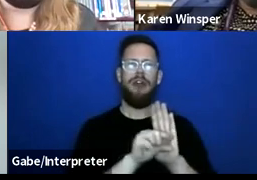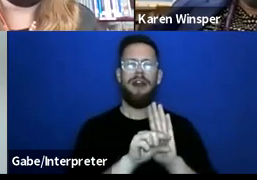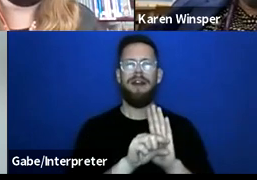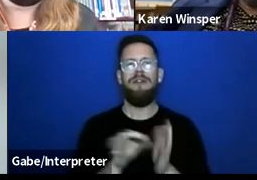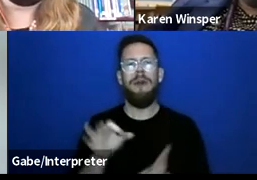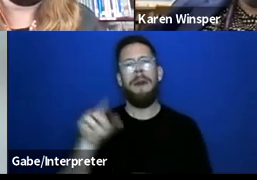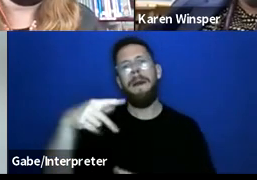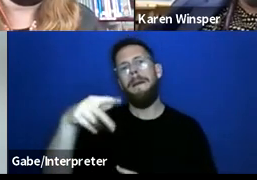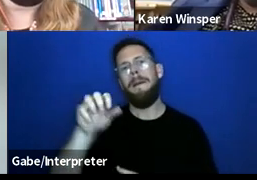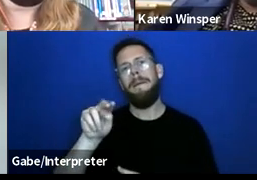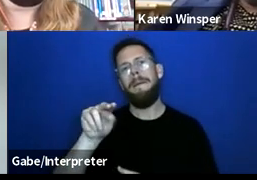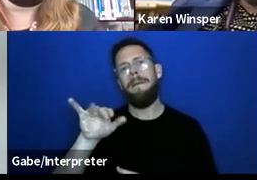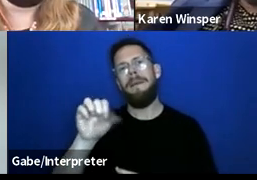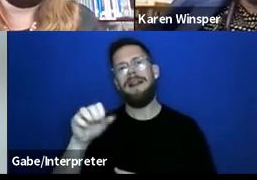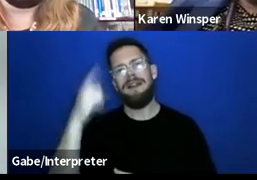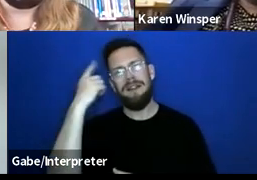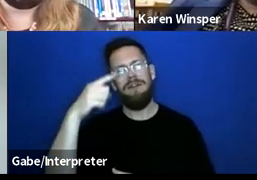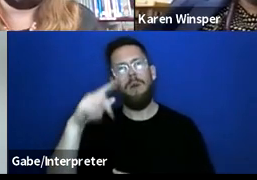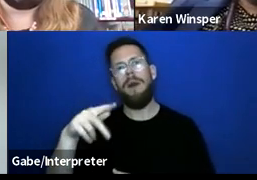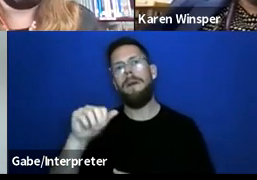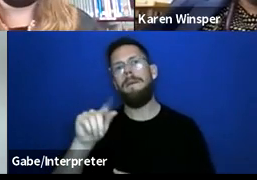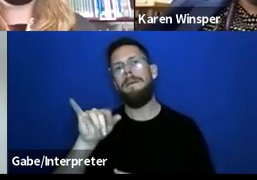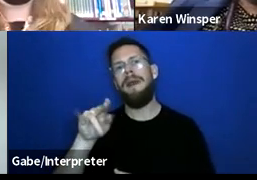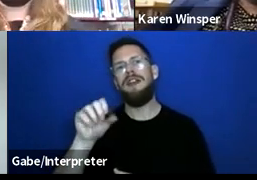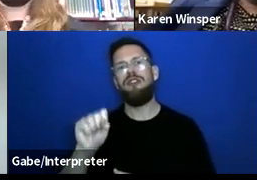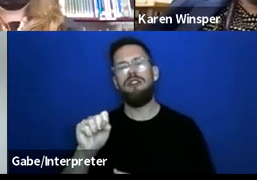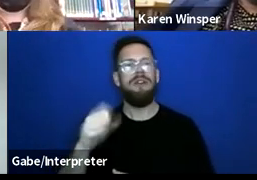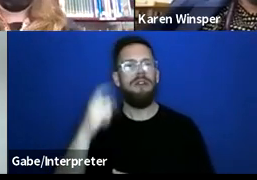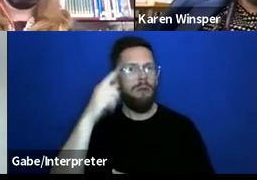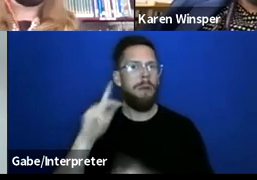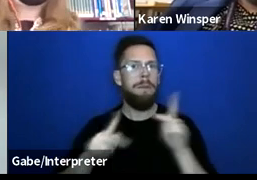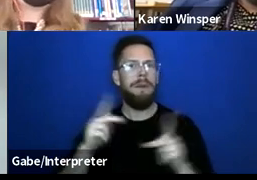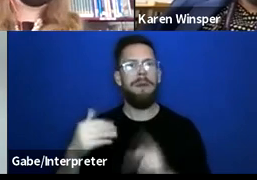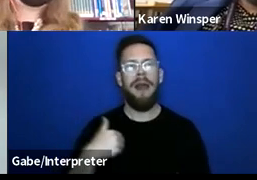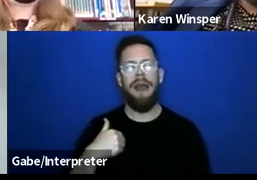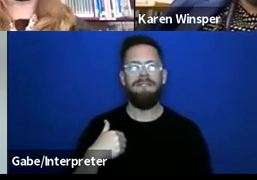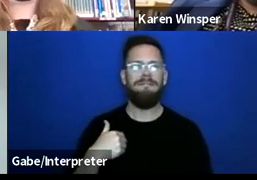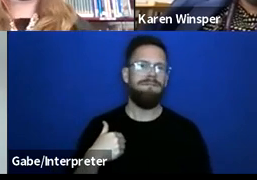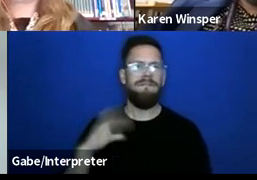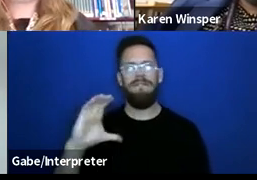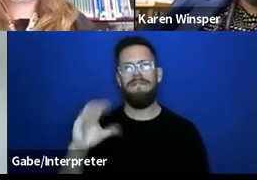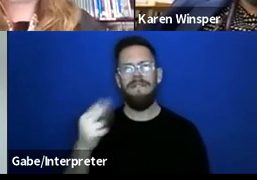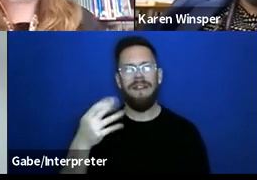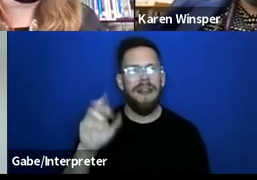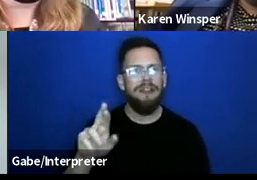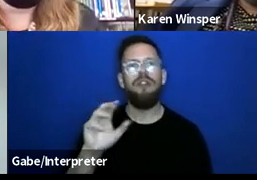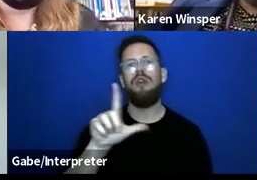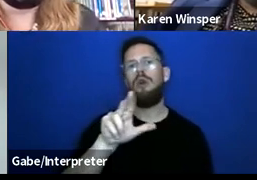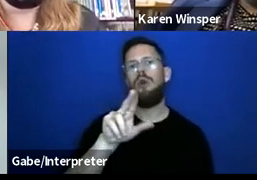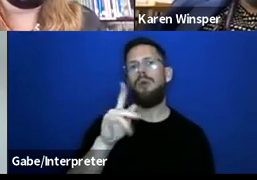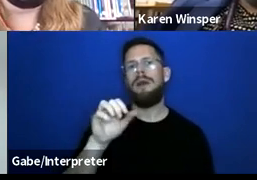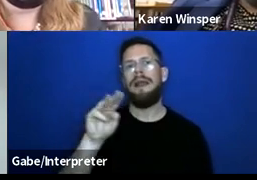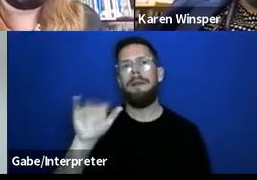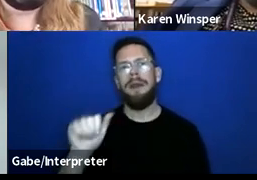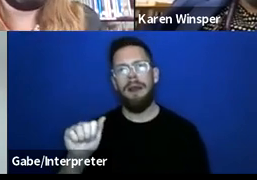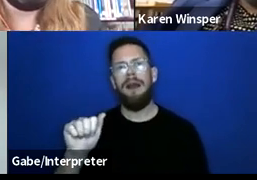campaign. For those of you who are not familiar with Pennies for Patients, it raises money for the Leukemia Lymphoma Society. And he absolutely crushed it in sixth grade. And it